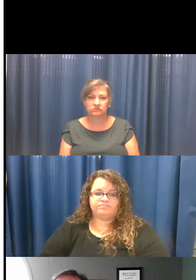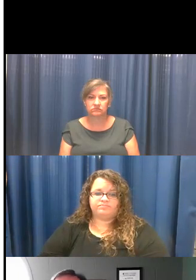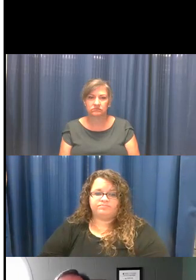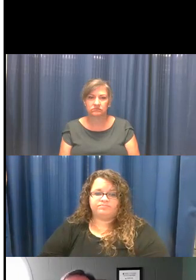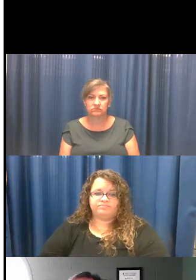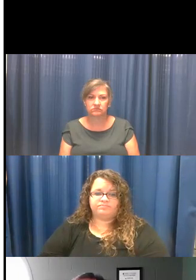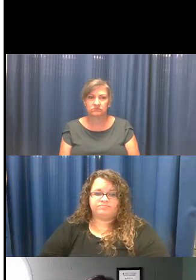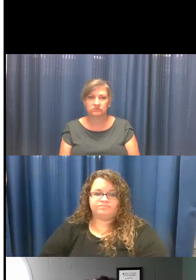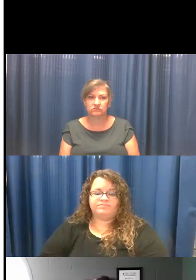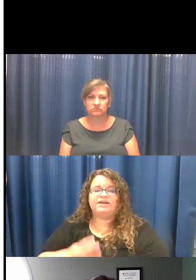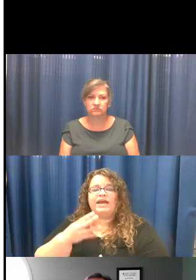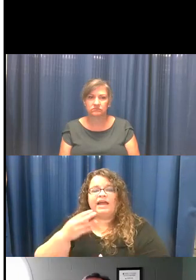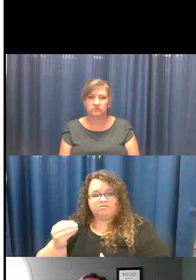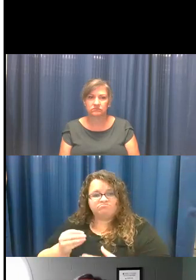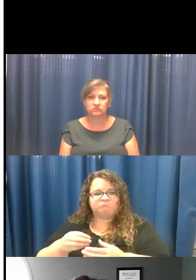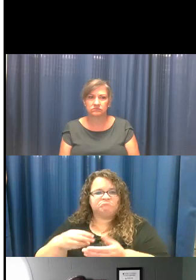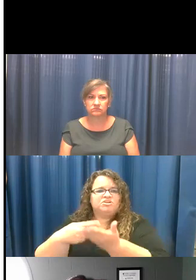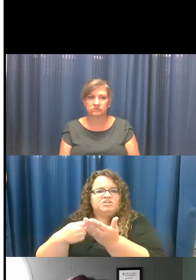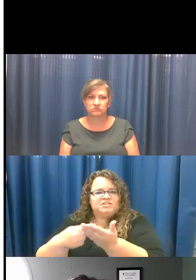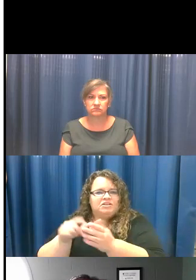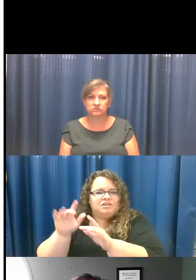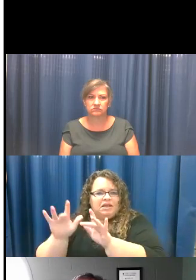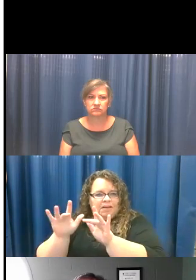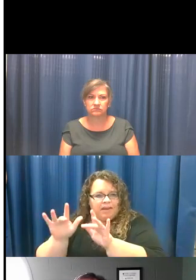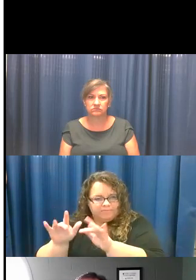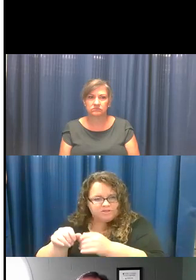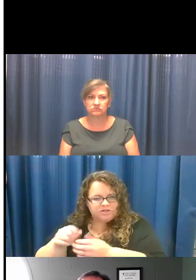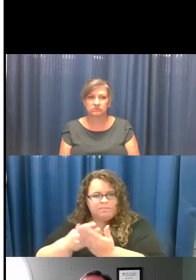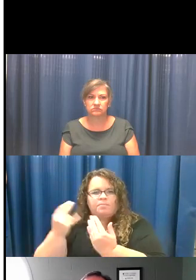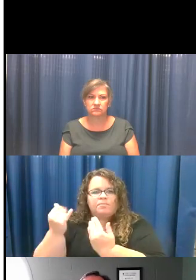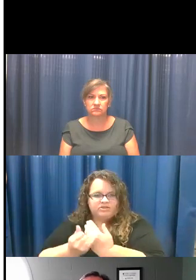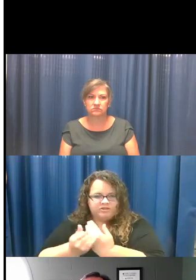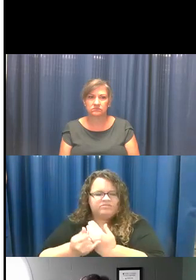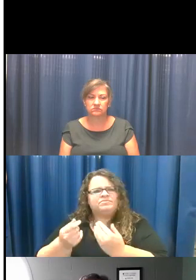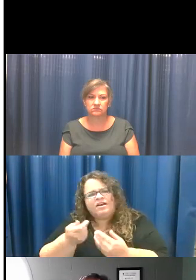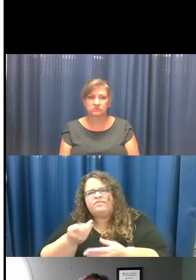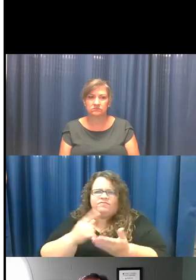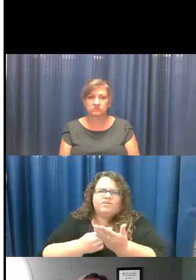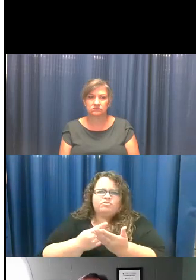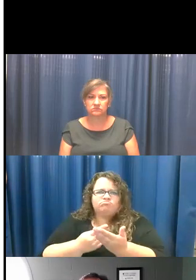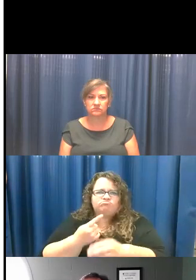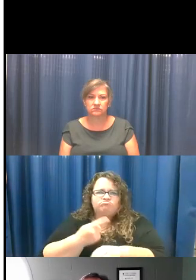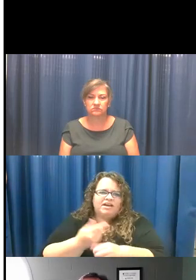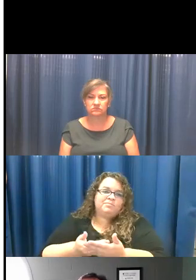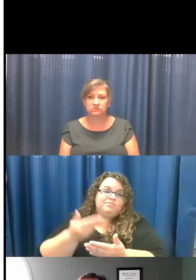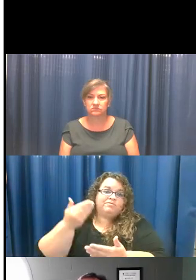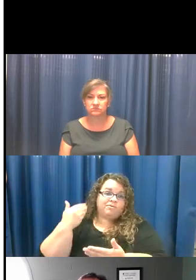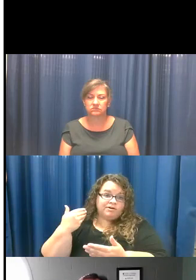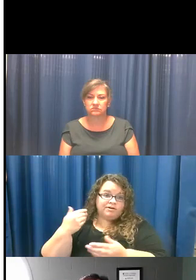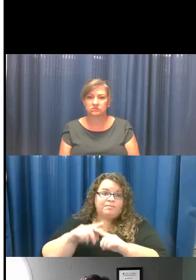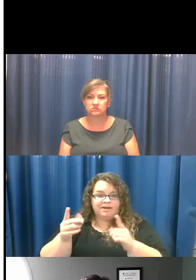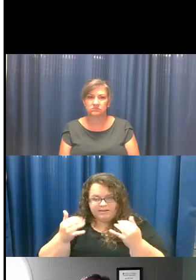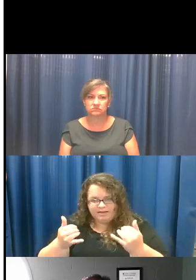I've talked about the Empathy Project a couple of times at past PDWs, but we've made a lot of progress on it since you